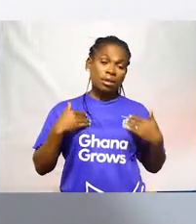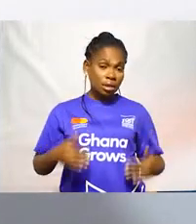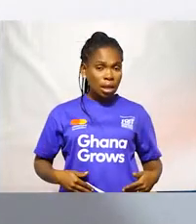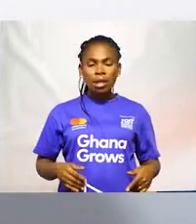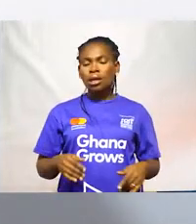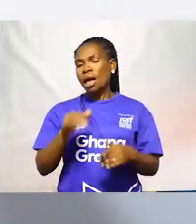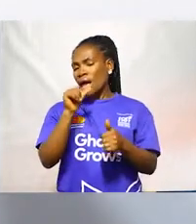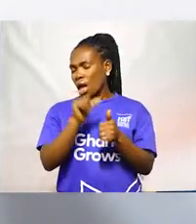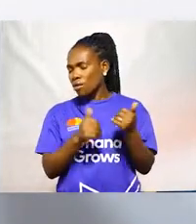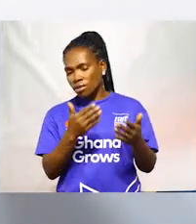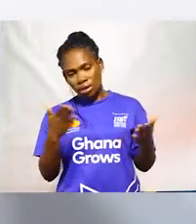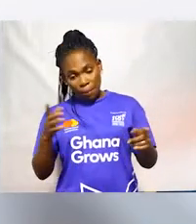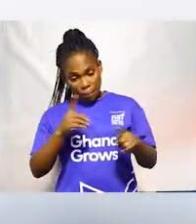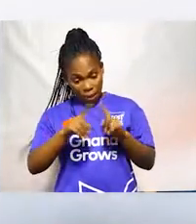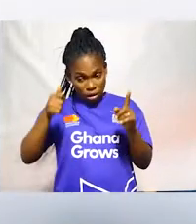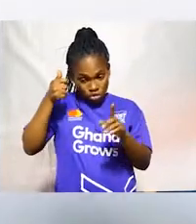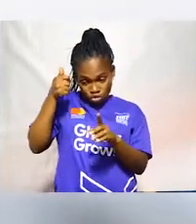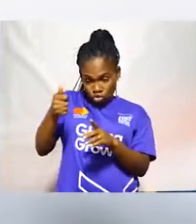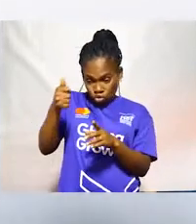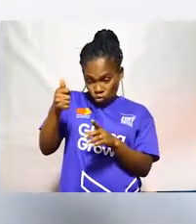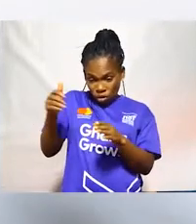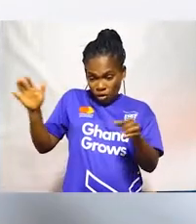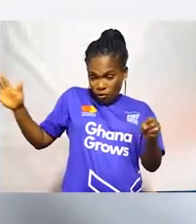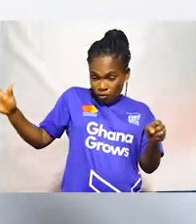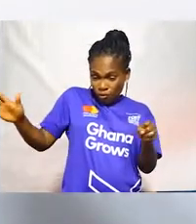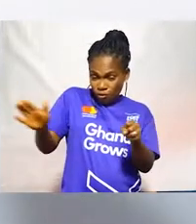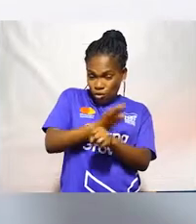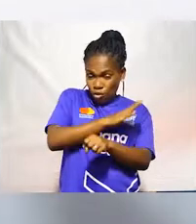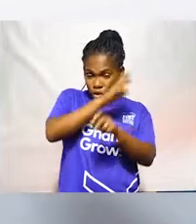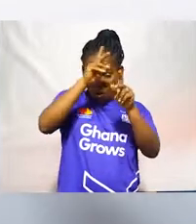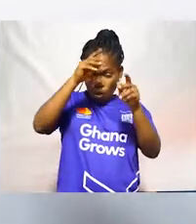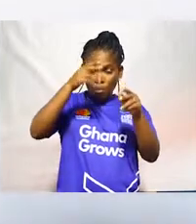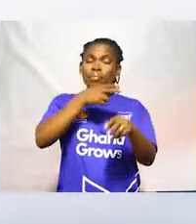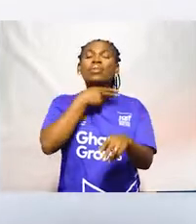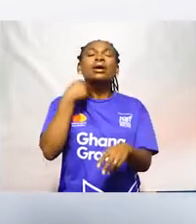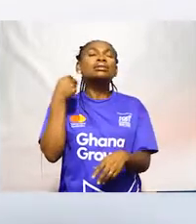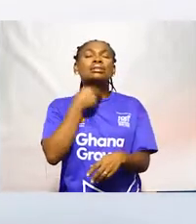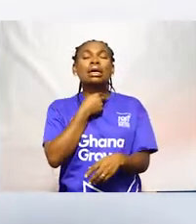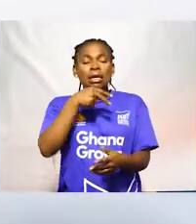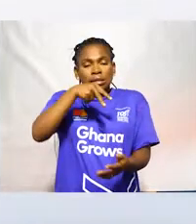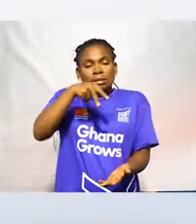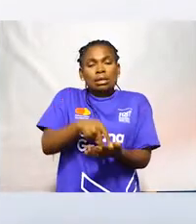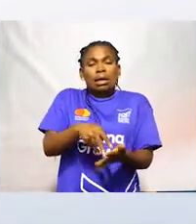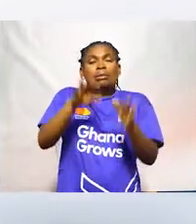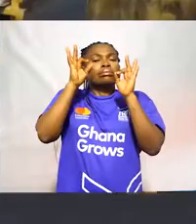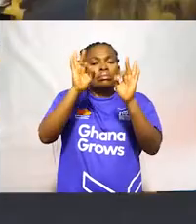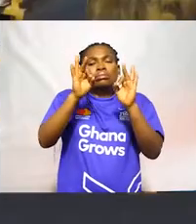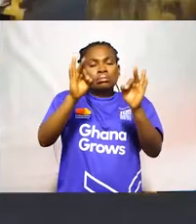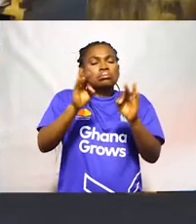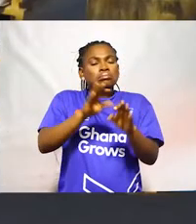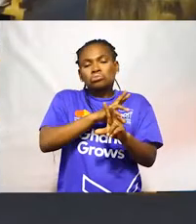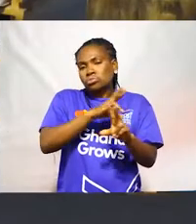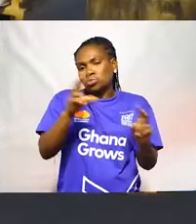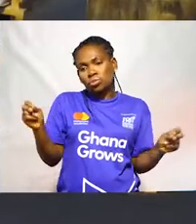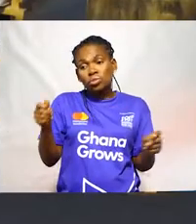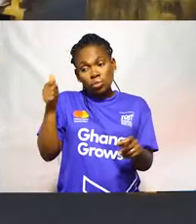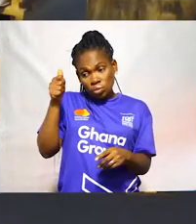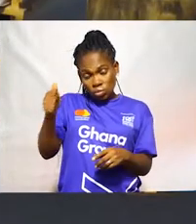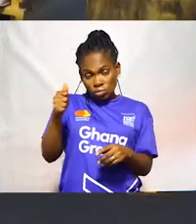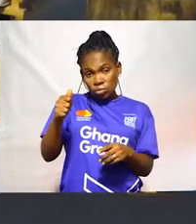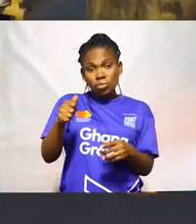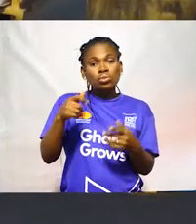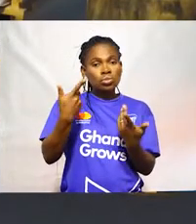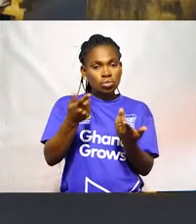myself as a full-time or somebody standing behind the pulpit preaching the gospel, even though that was what I was doing on